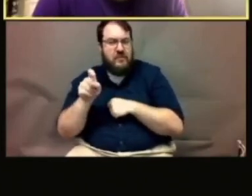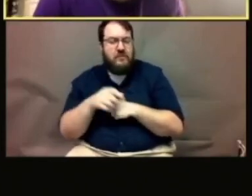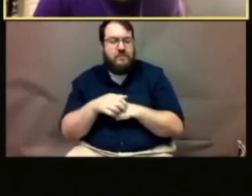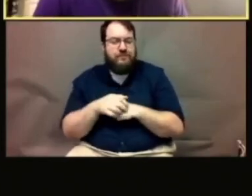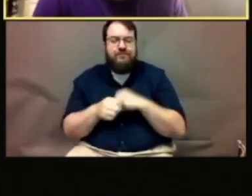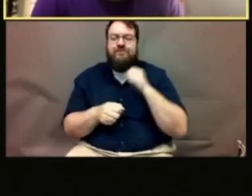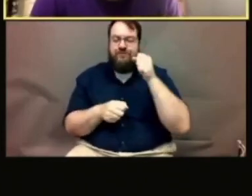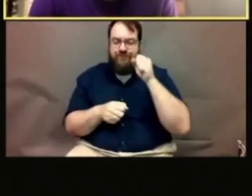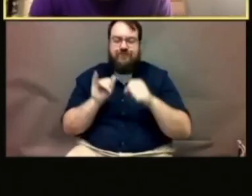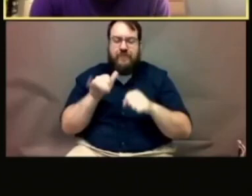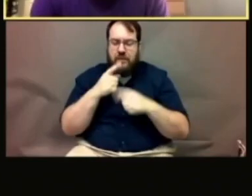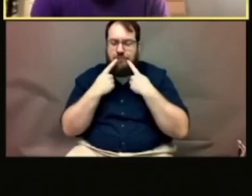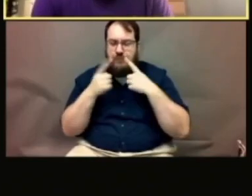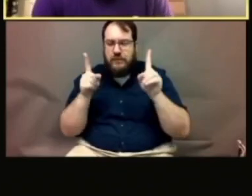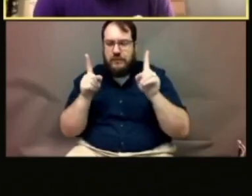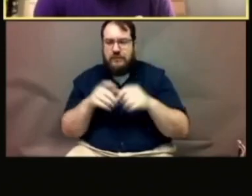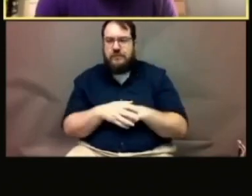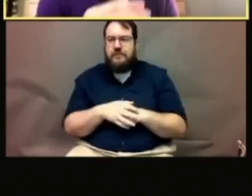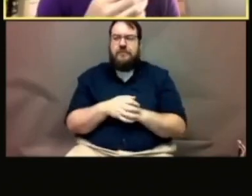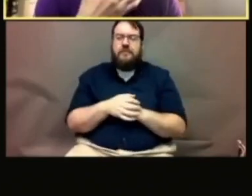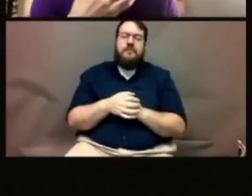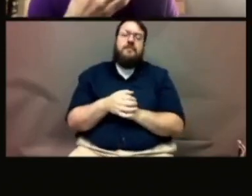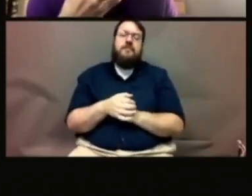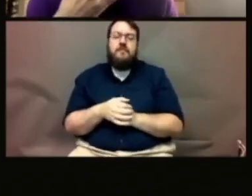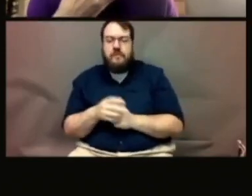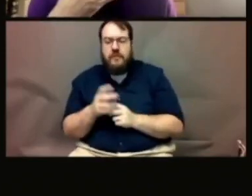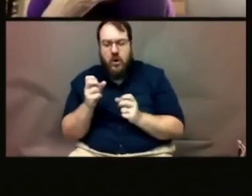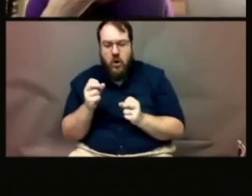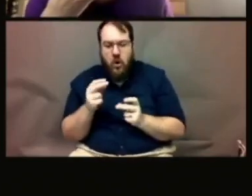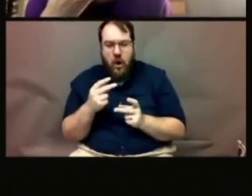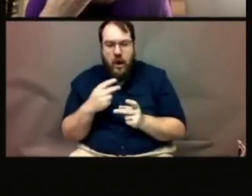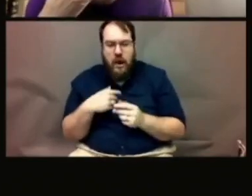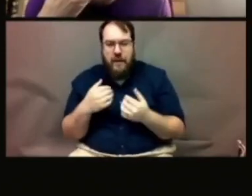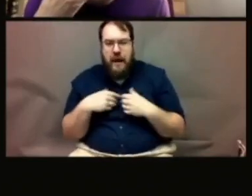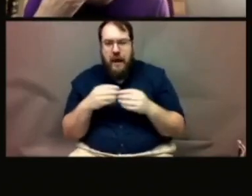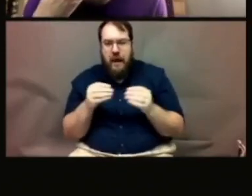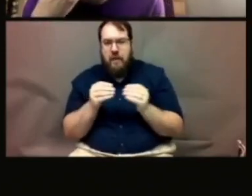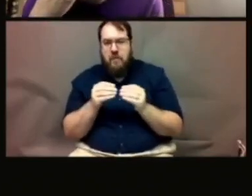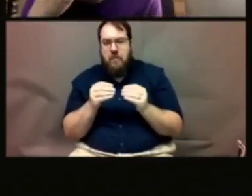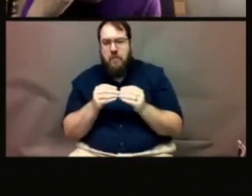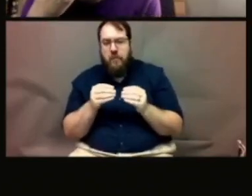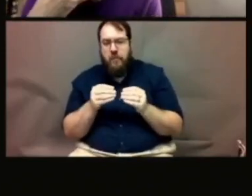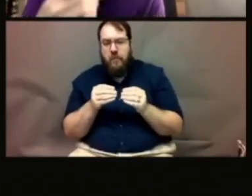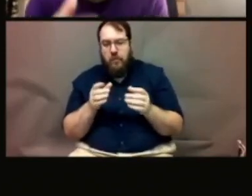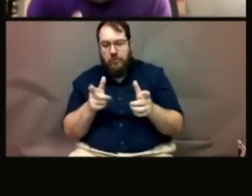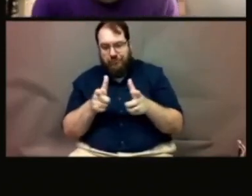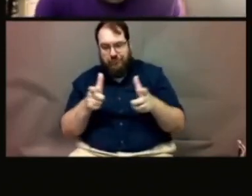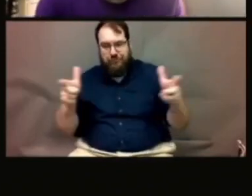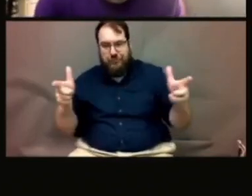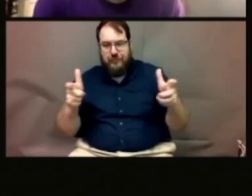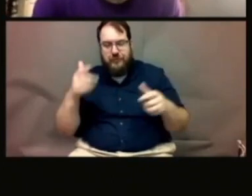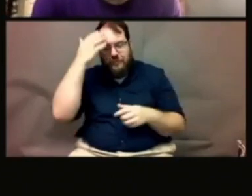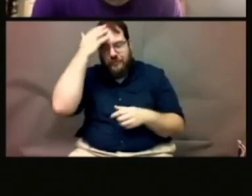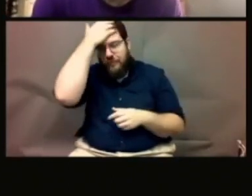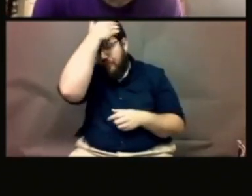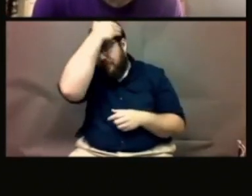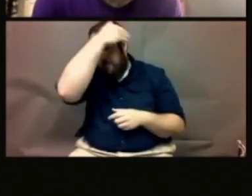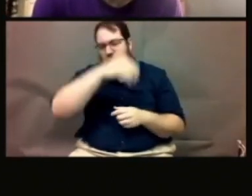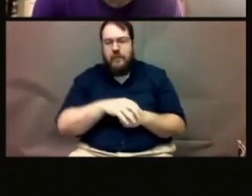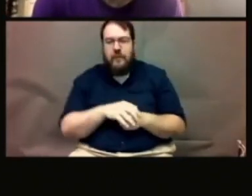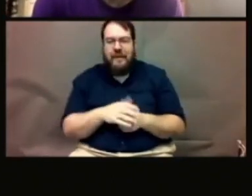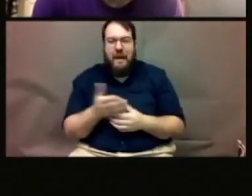Yep, that's working. Okay, good. Then let me also have more space for my Scratch. So I don't know if it's probably all piled up for